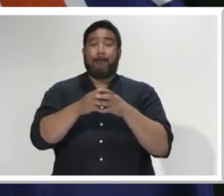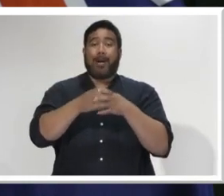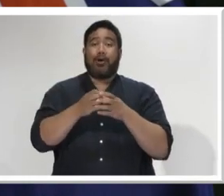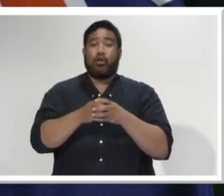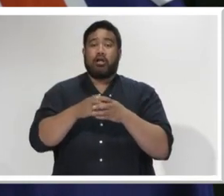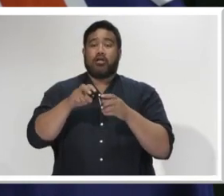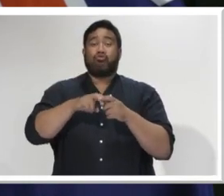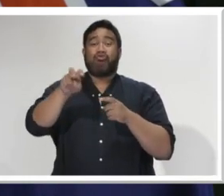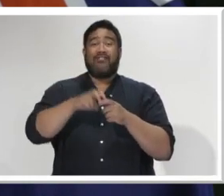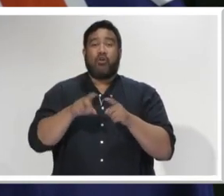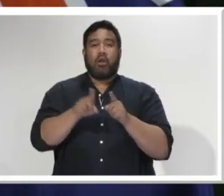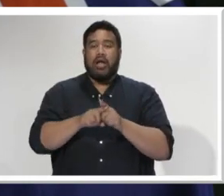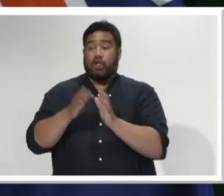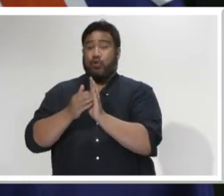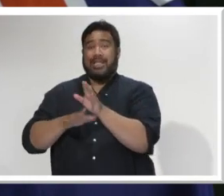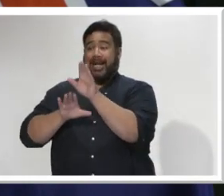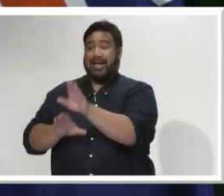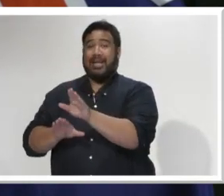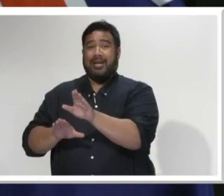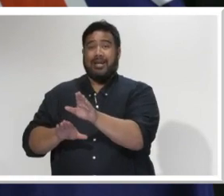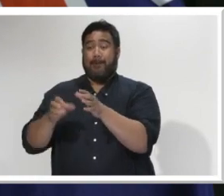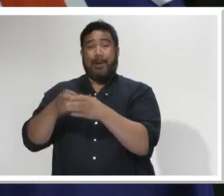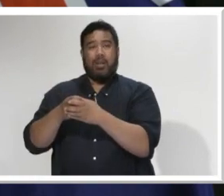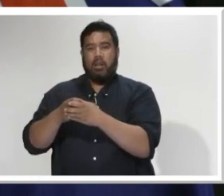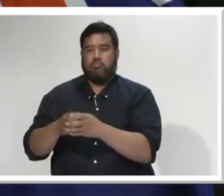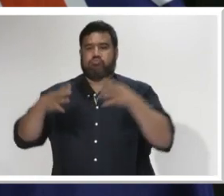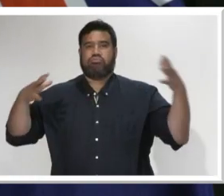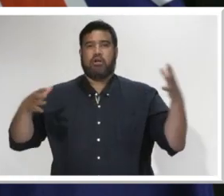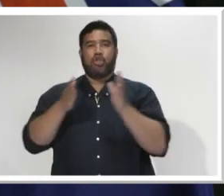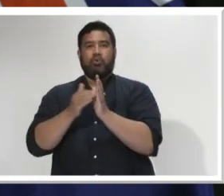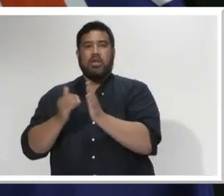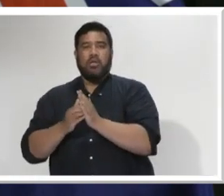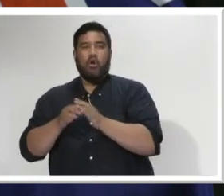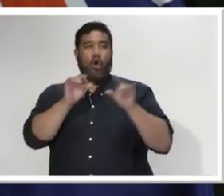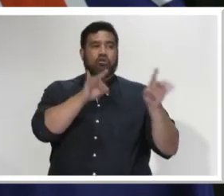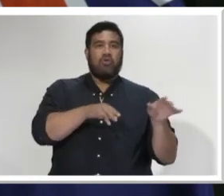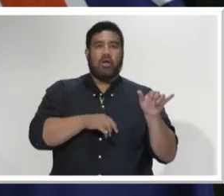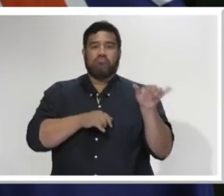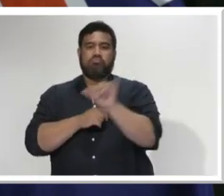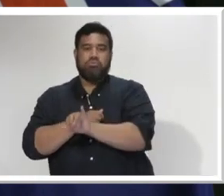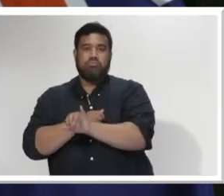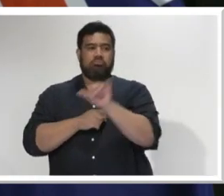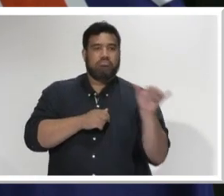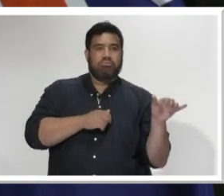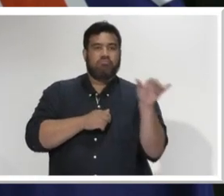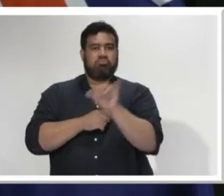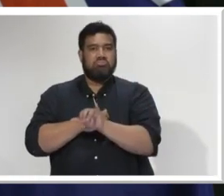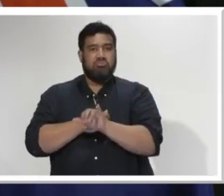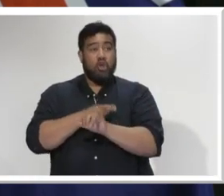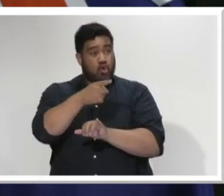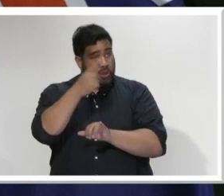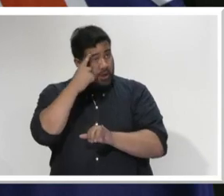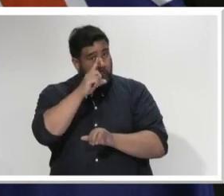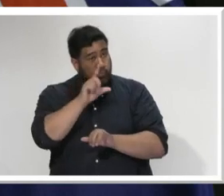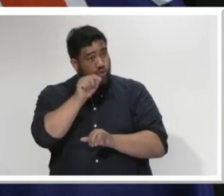be supportive of such an arrangement at some point, and what are the current discussions with Australia? Yeah, I mean, you've heard me talk a little bit about